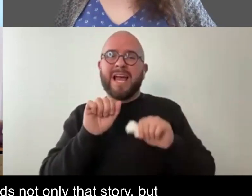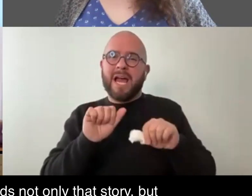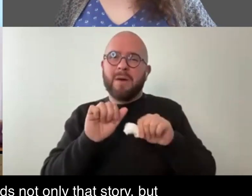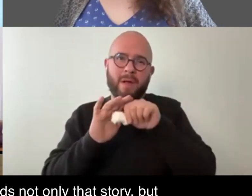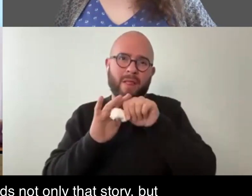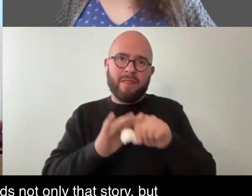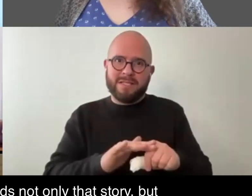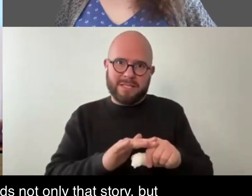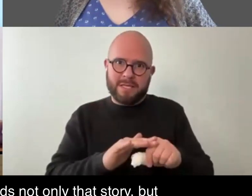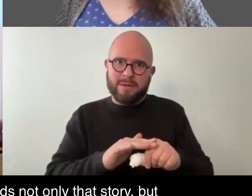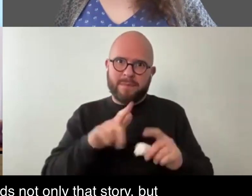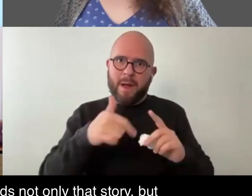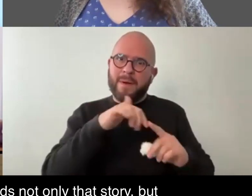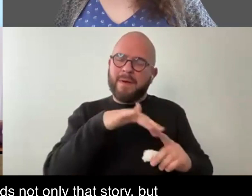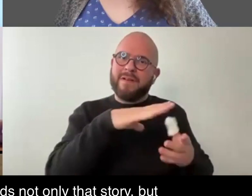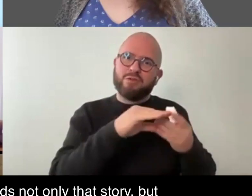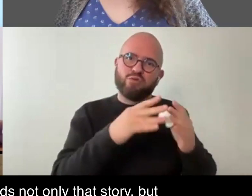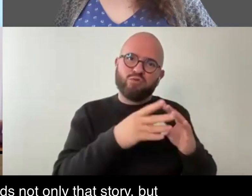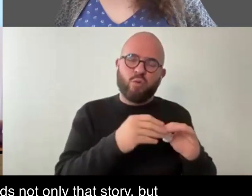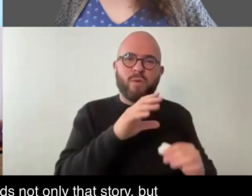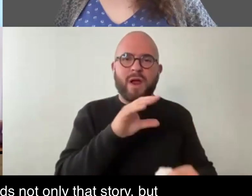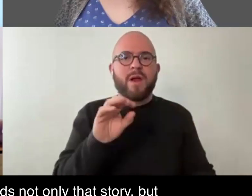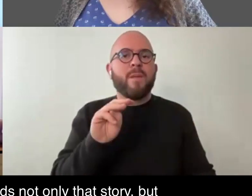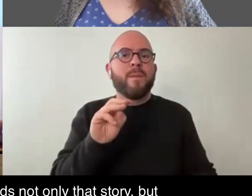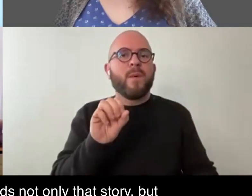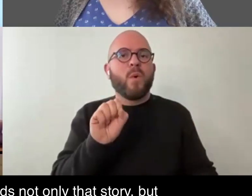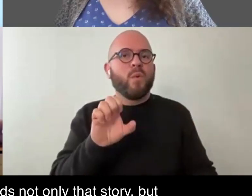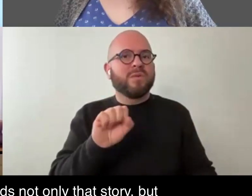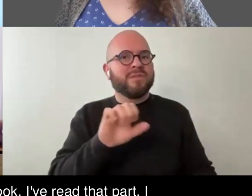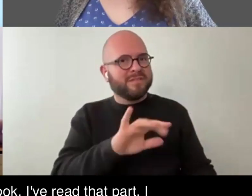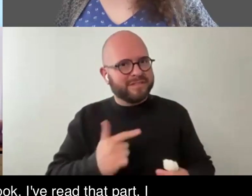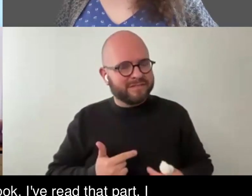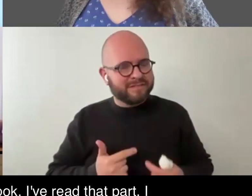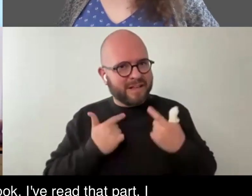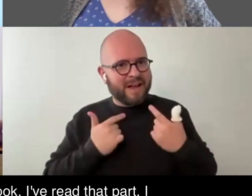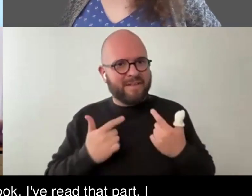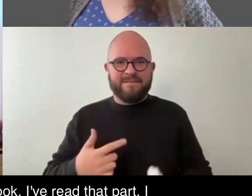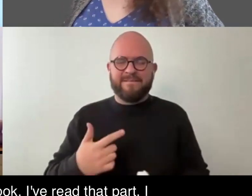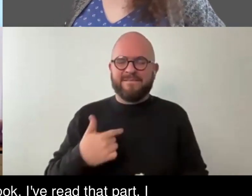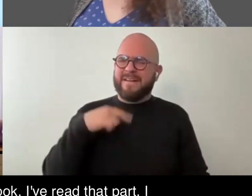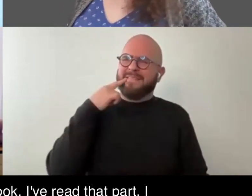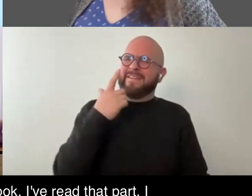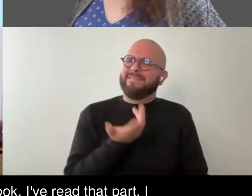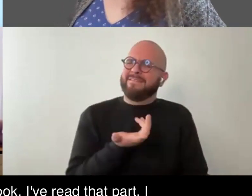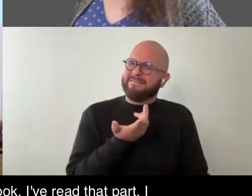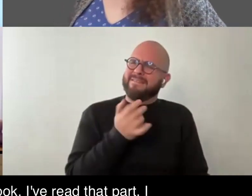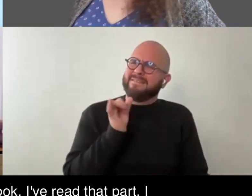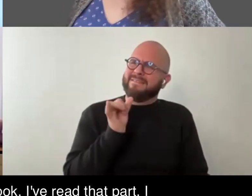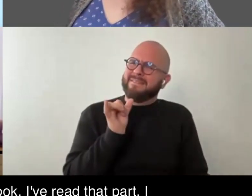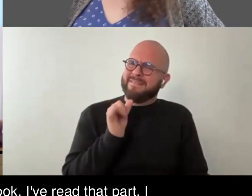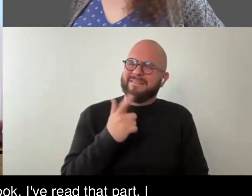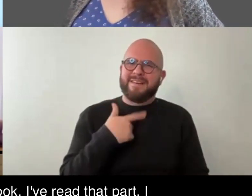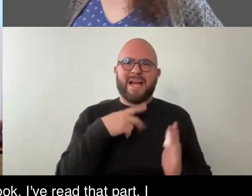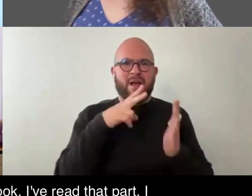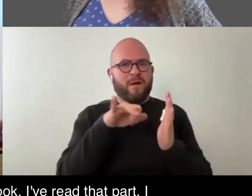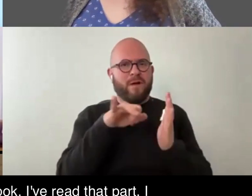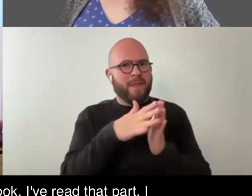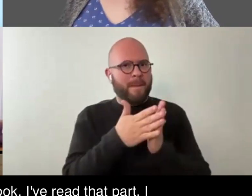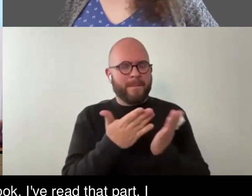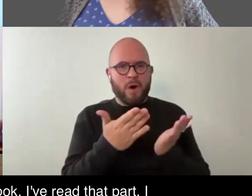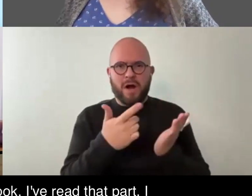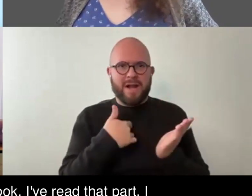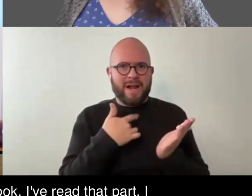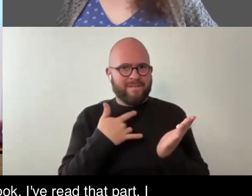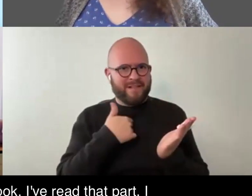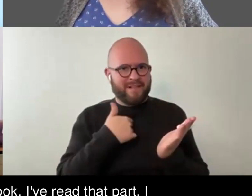life. And so I'm just I found it so compelling in the book. I've read that part, I don't know, 3 Thank times,